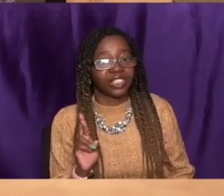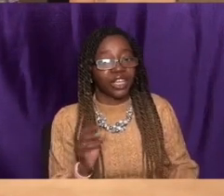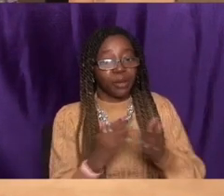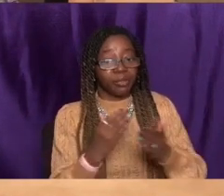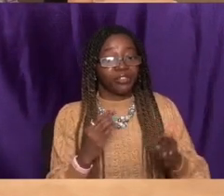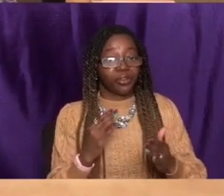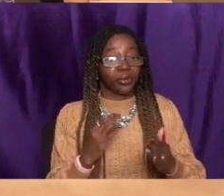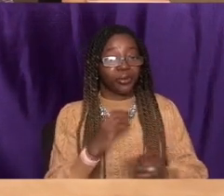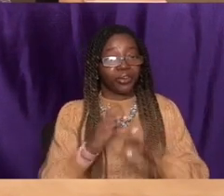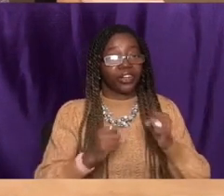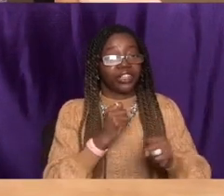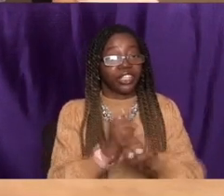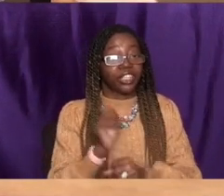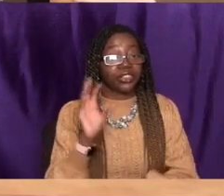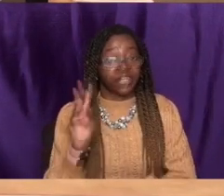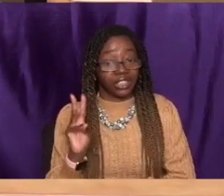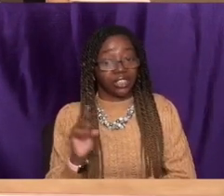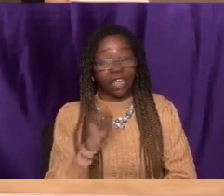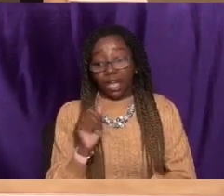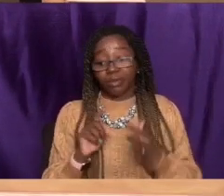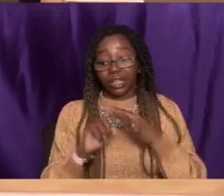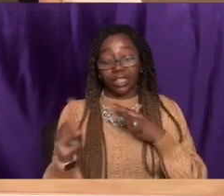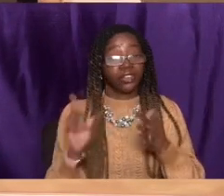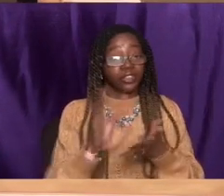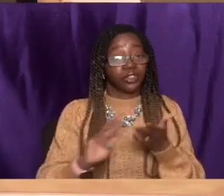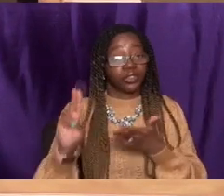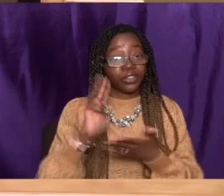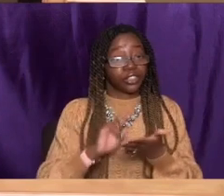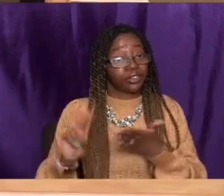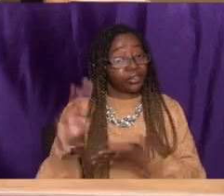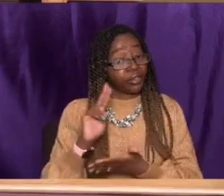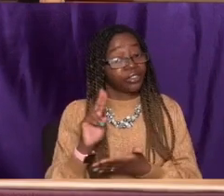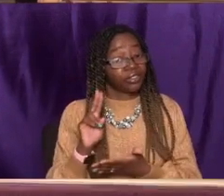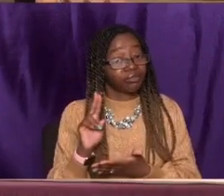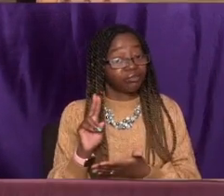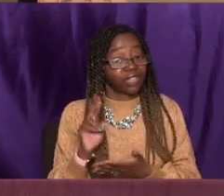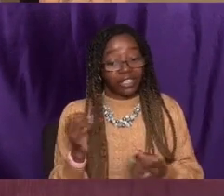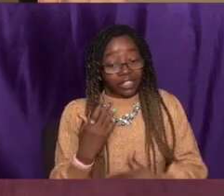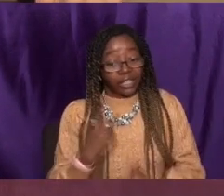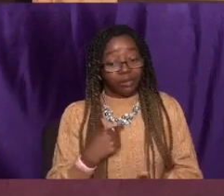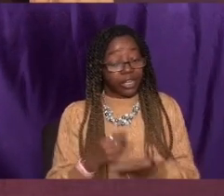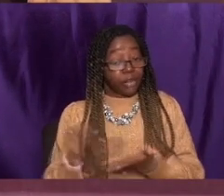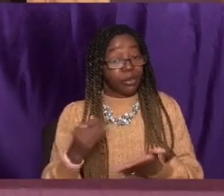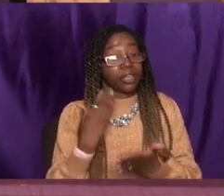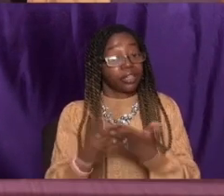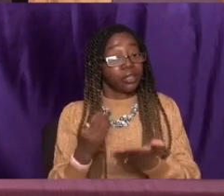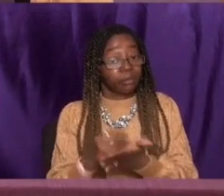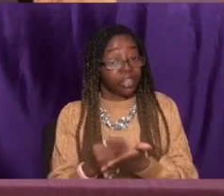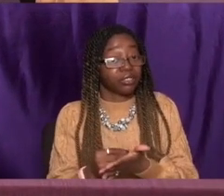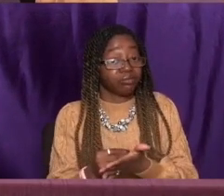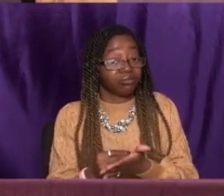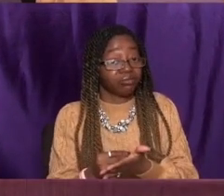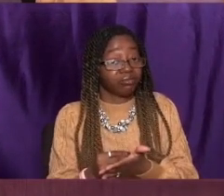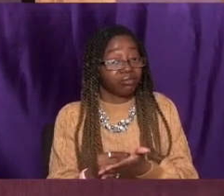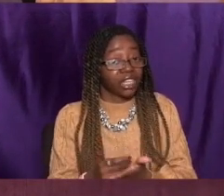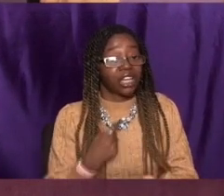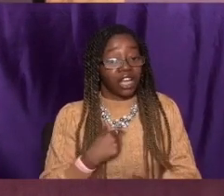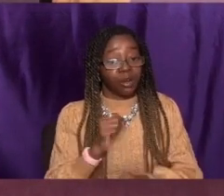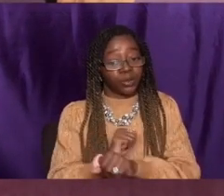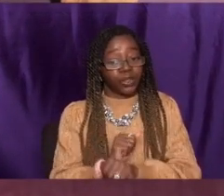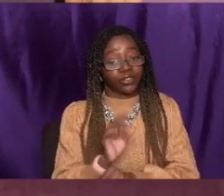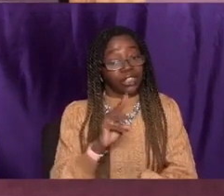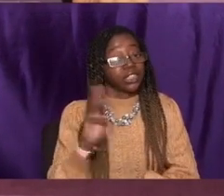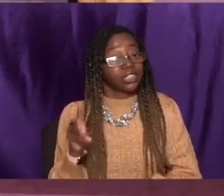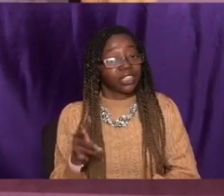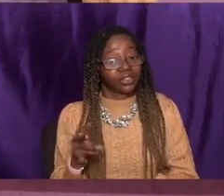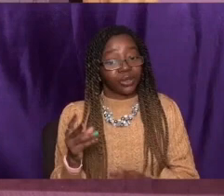year. Because, God, I'm not leaving a university because the university takes good care of me. And they pay good money. I was working for 66 folk